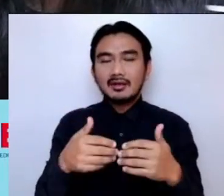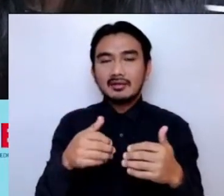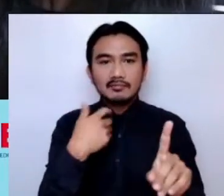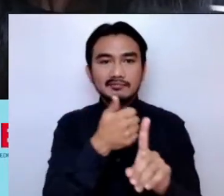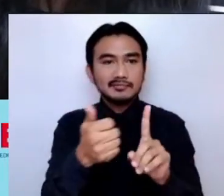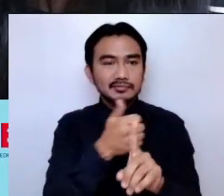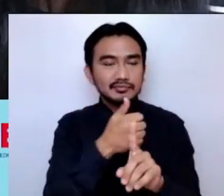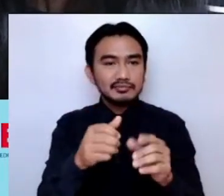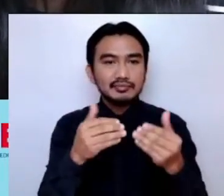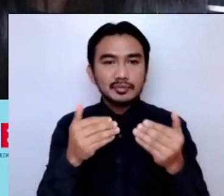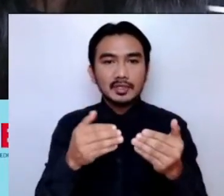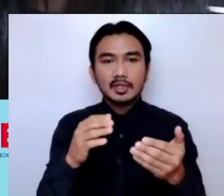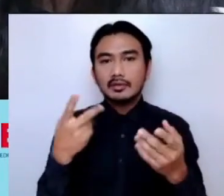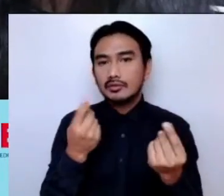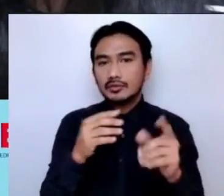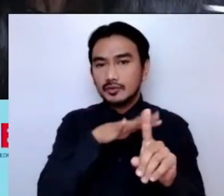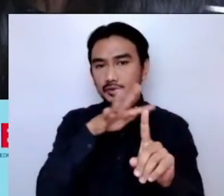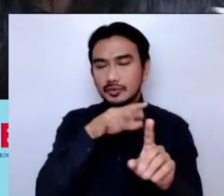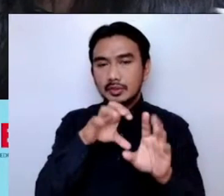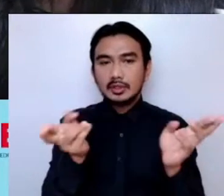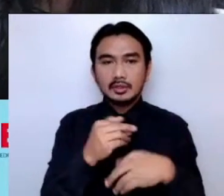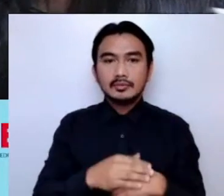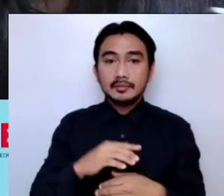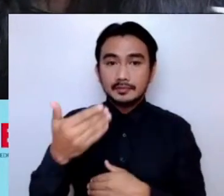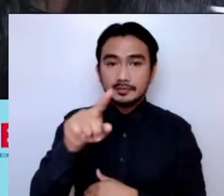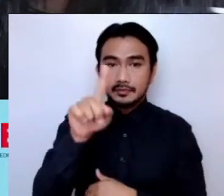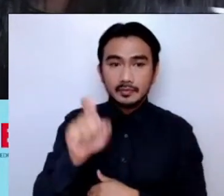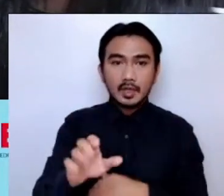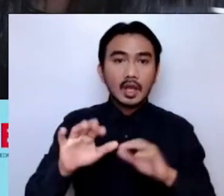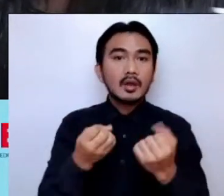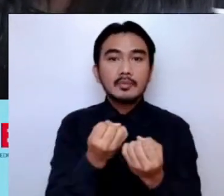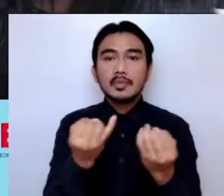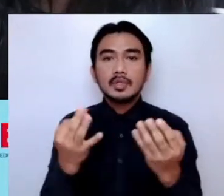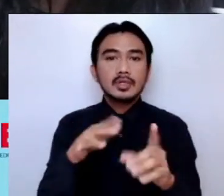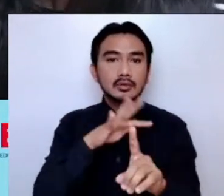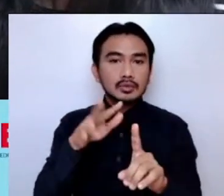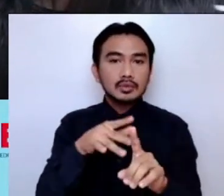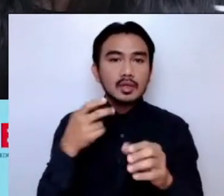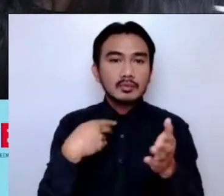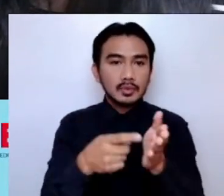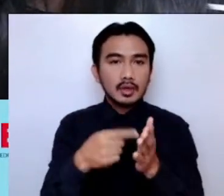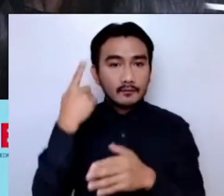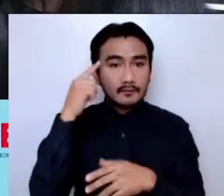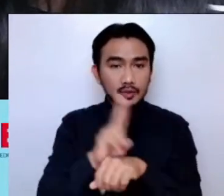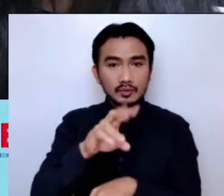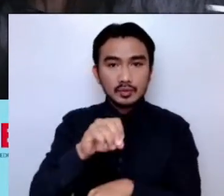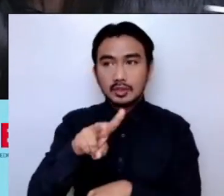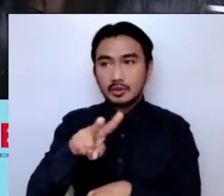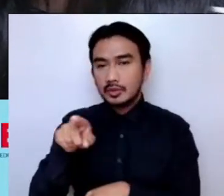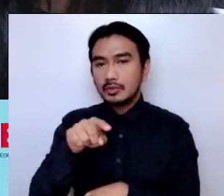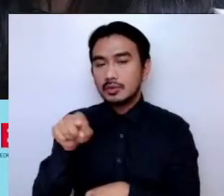observation. Next, how many observations are required for school year 2021-2022? Again, only a maximum of